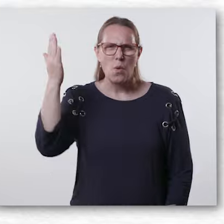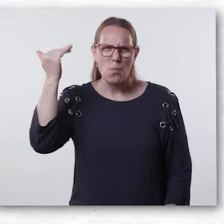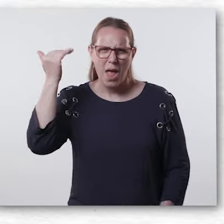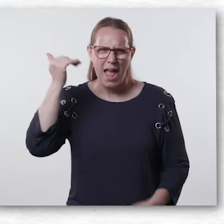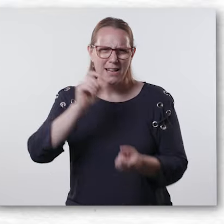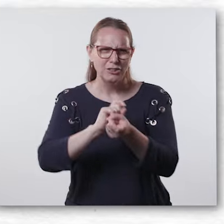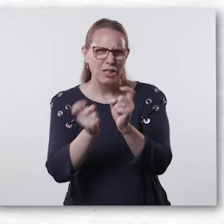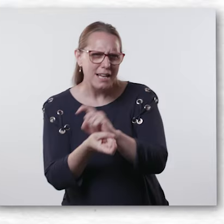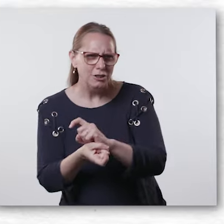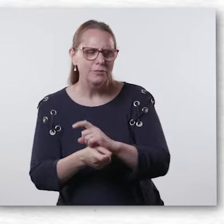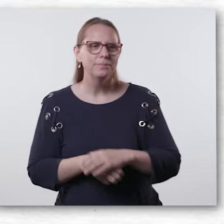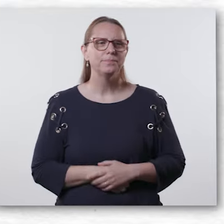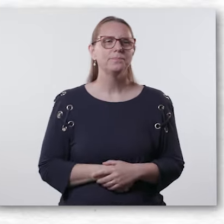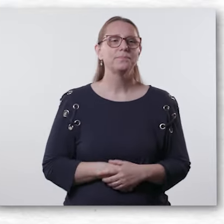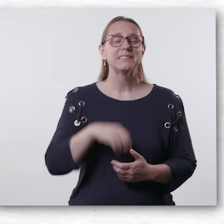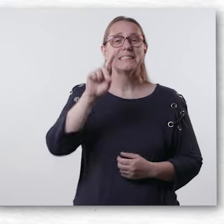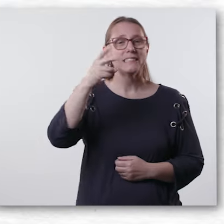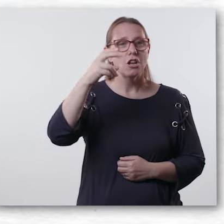Why the change?